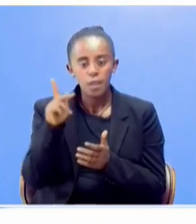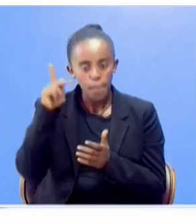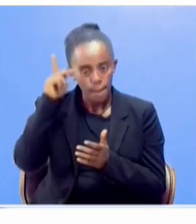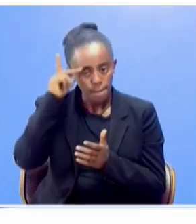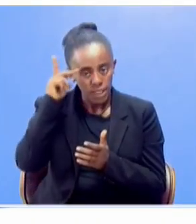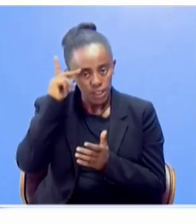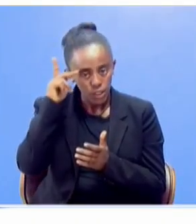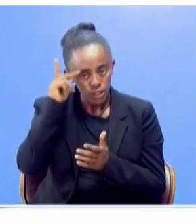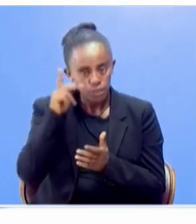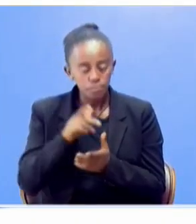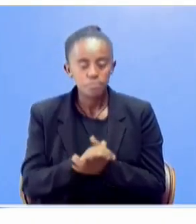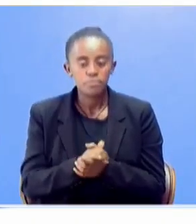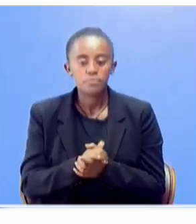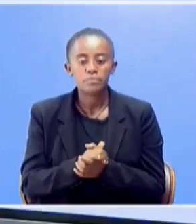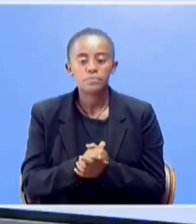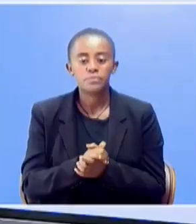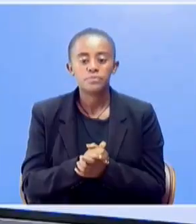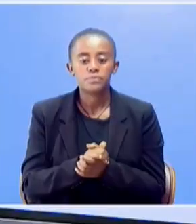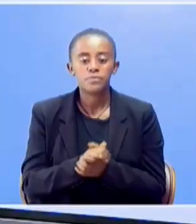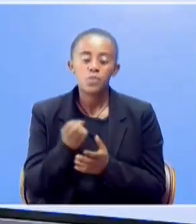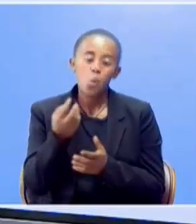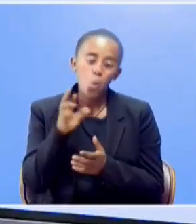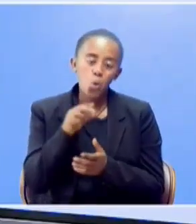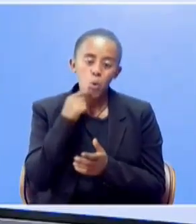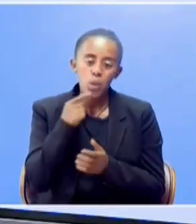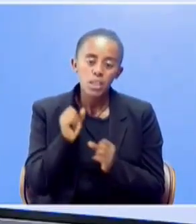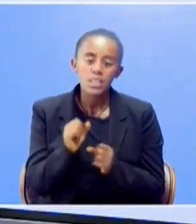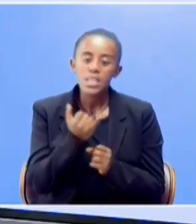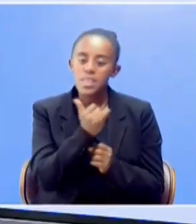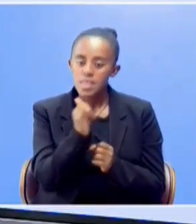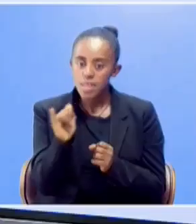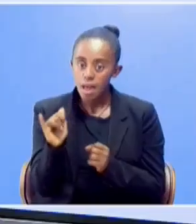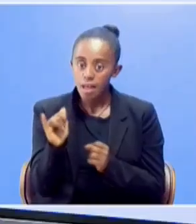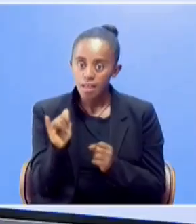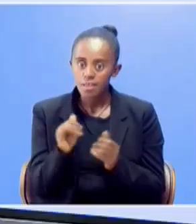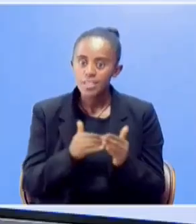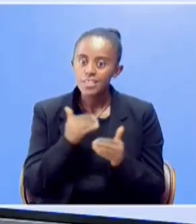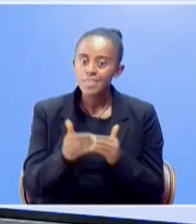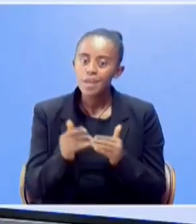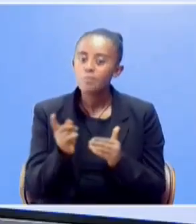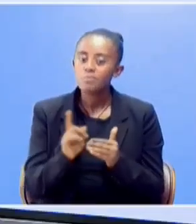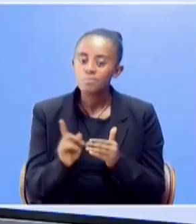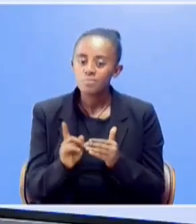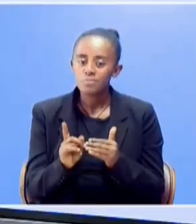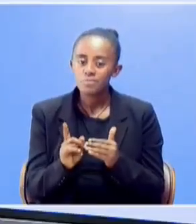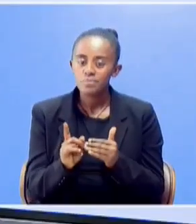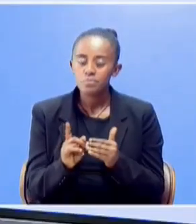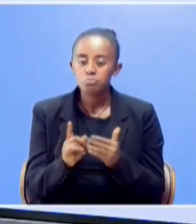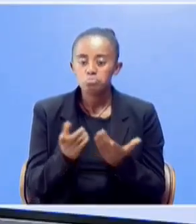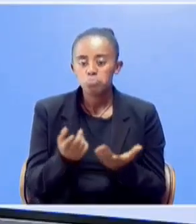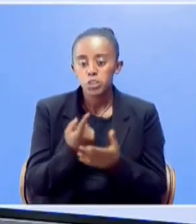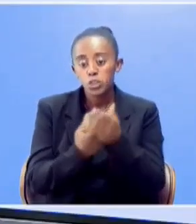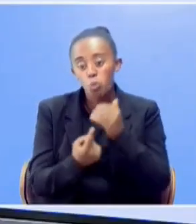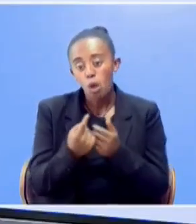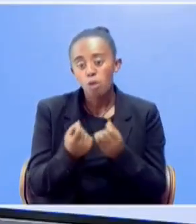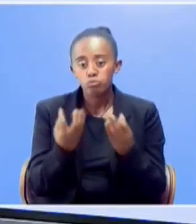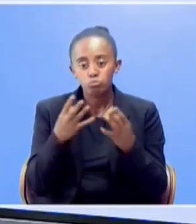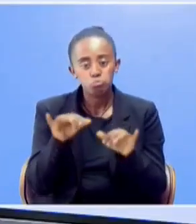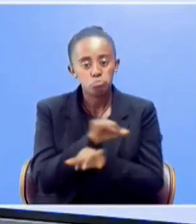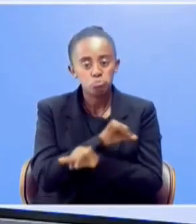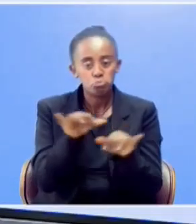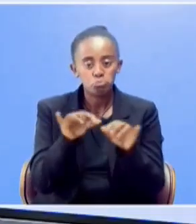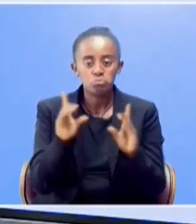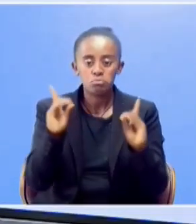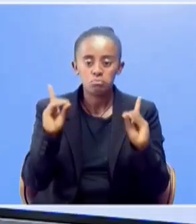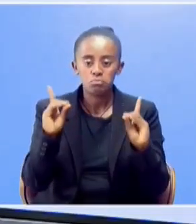Peter, or you can say they. Then we come with whether it is singular or plural, we only